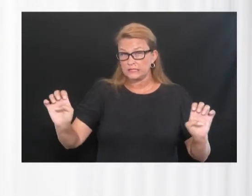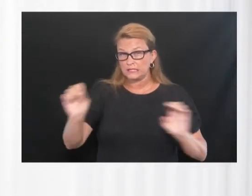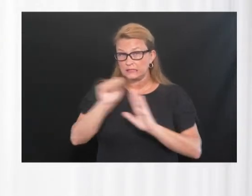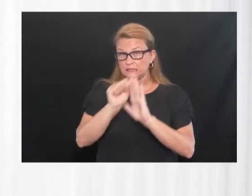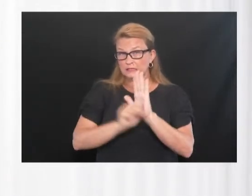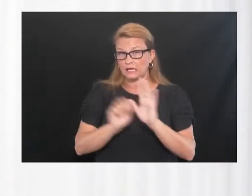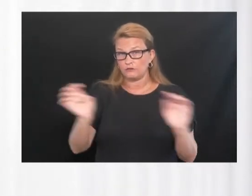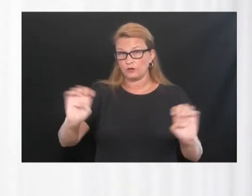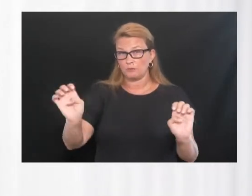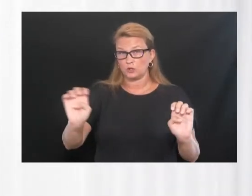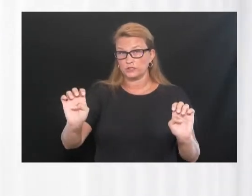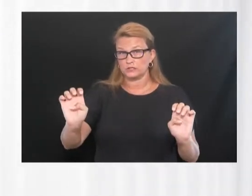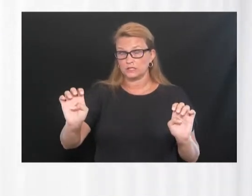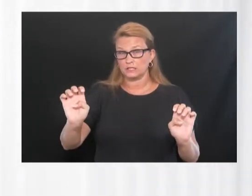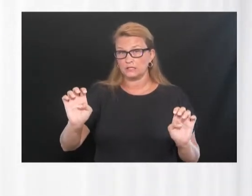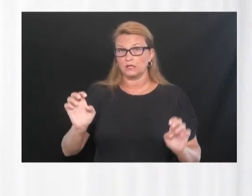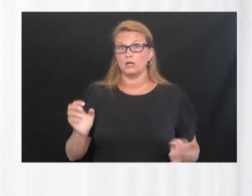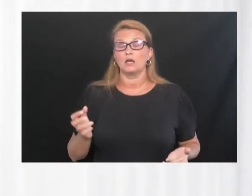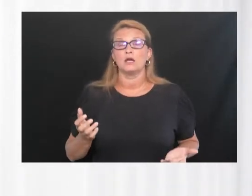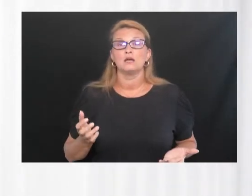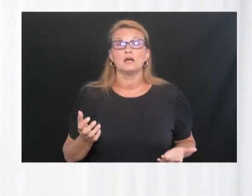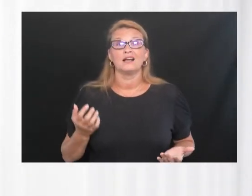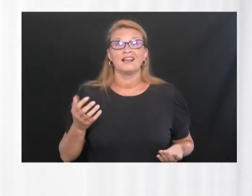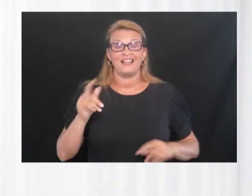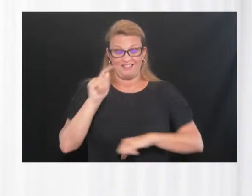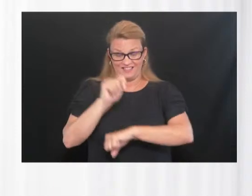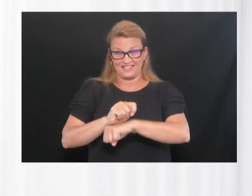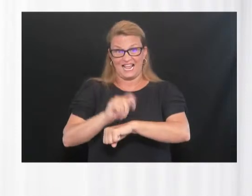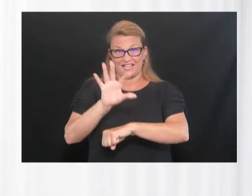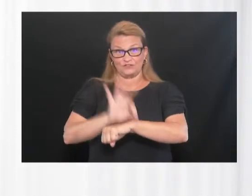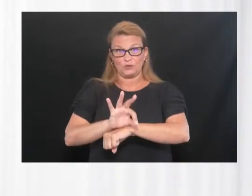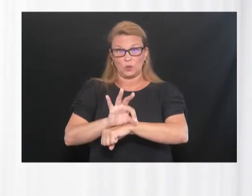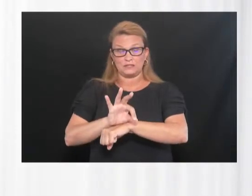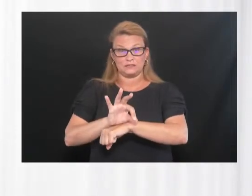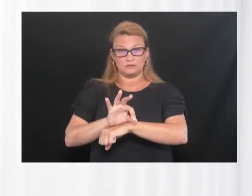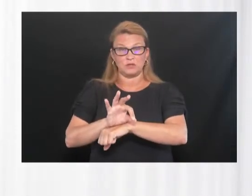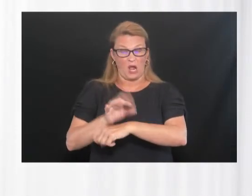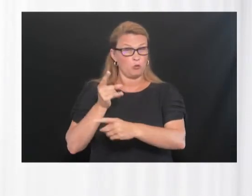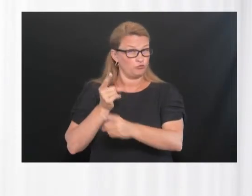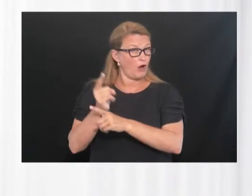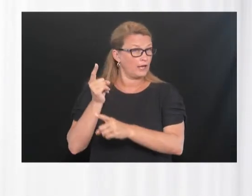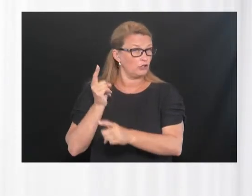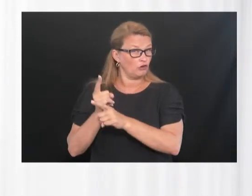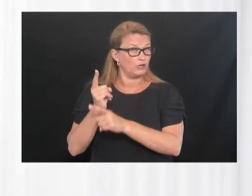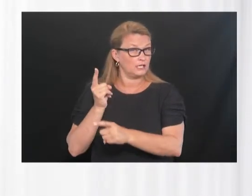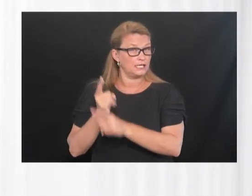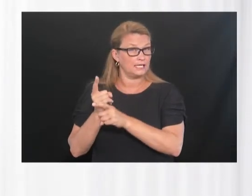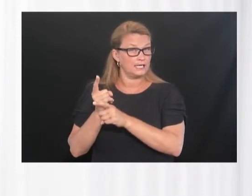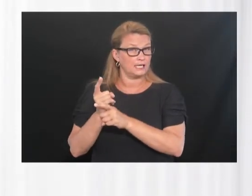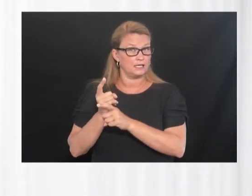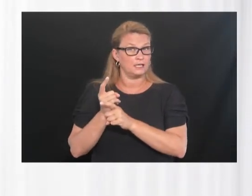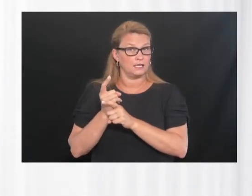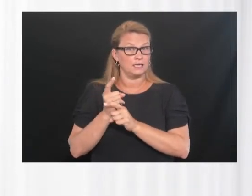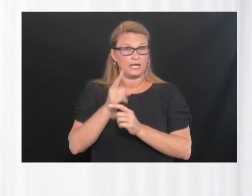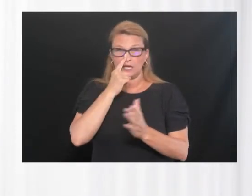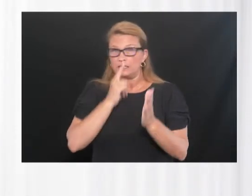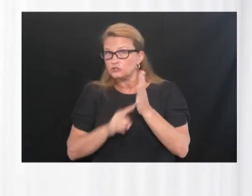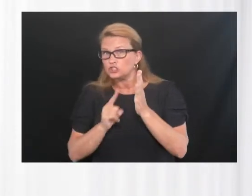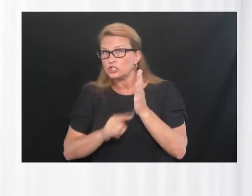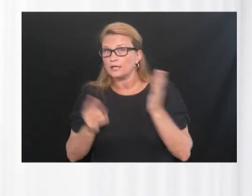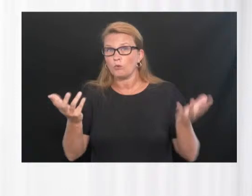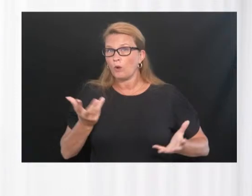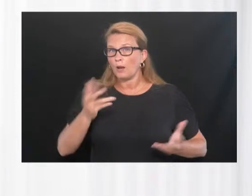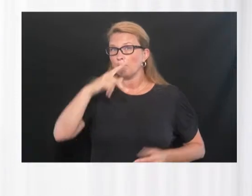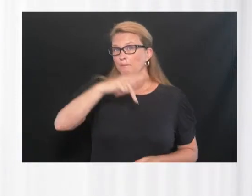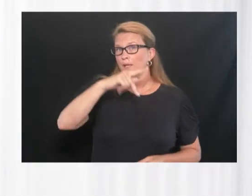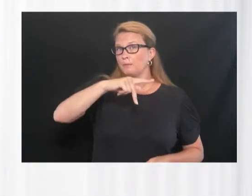done what he's done. You know, our task force on a regular basis looks at PPE. We talk